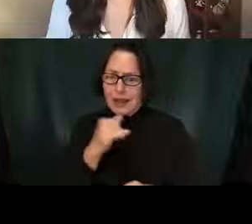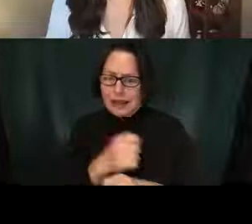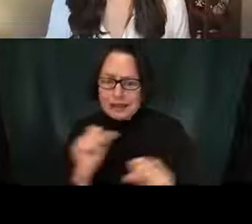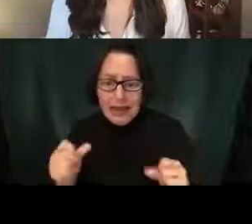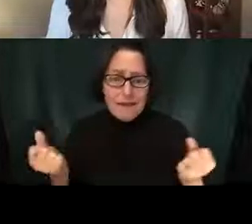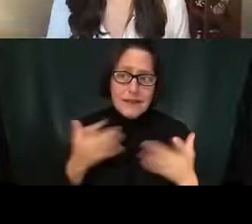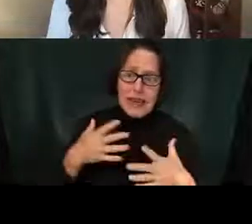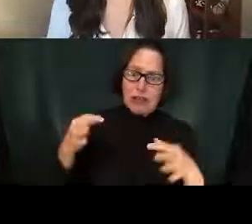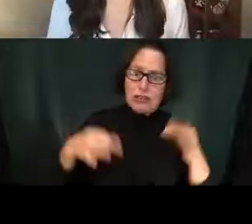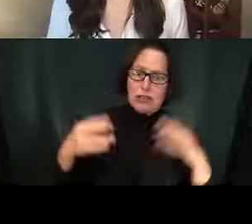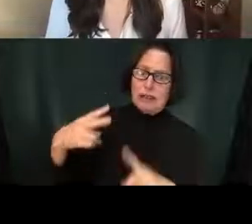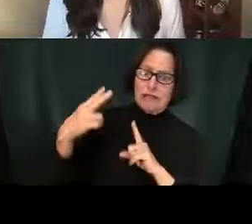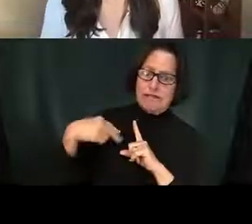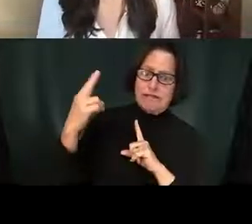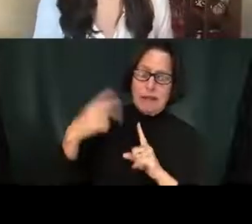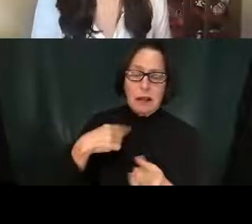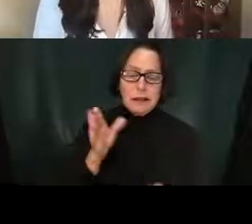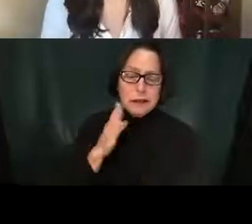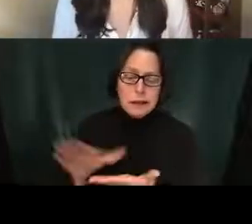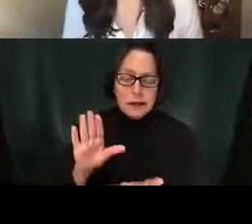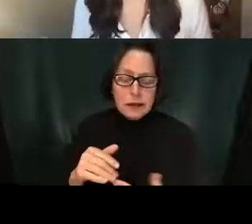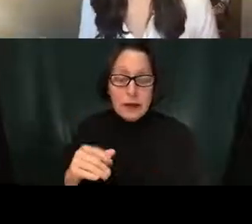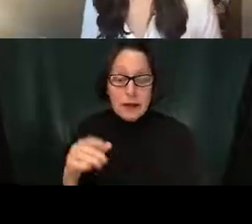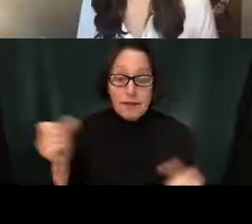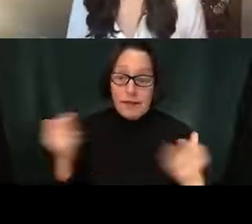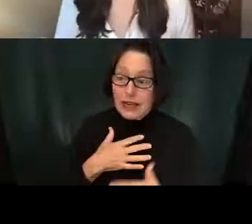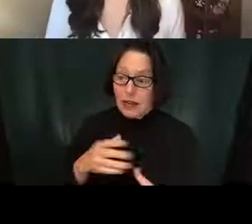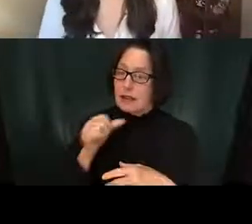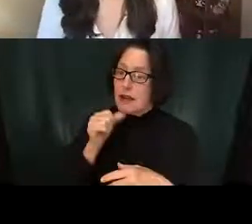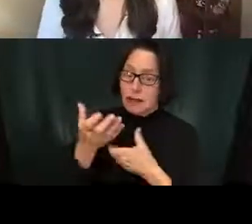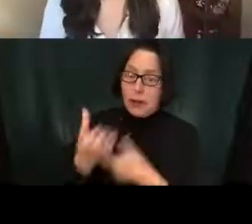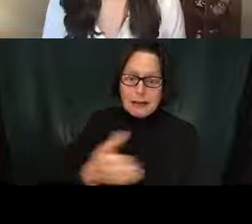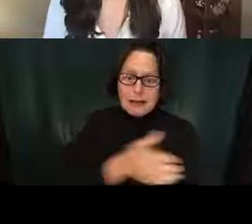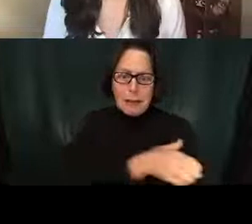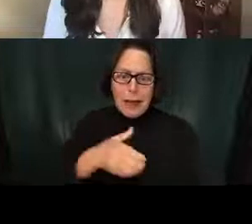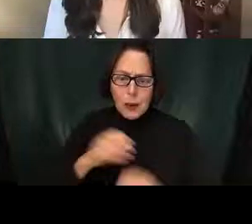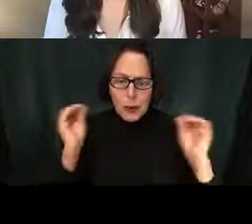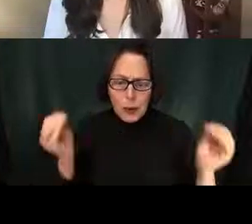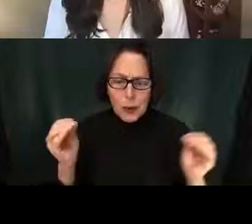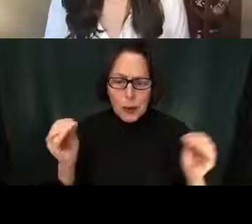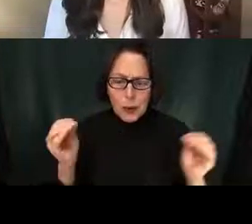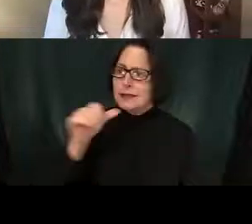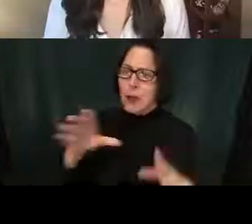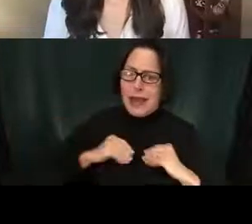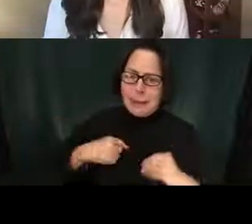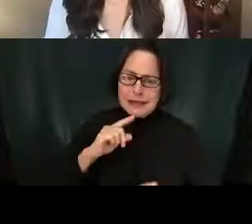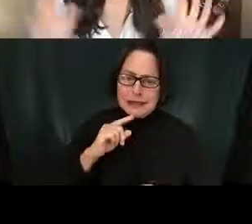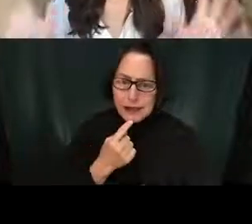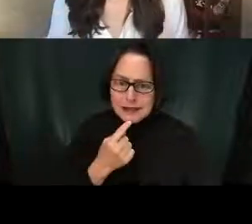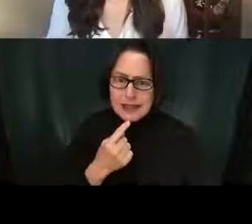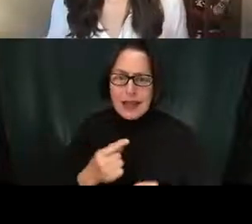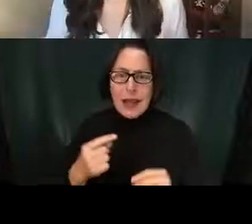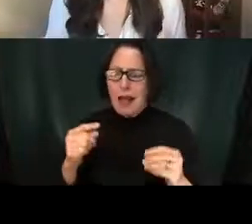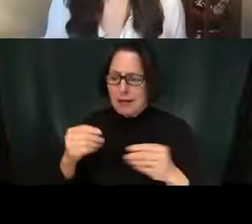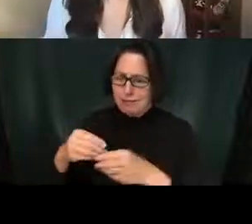fear, judgment, being dismissed, fear, lack of trust, not being empowered, not taken seriously, Yeah, many layer. Well, it's